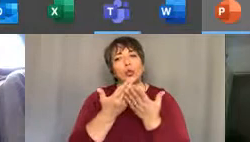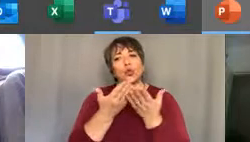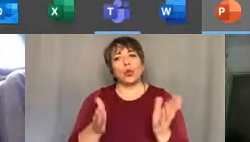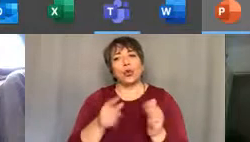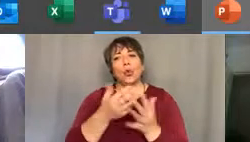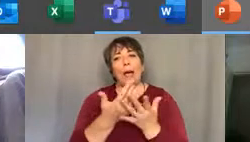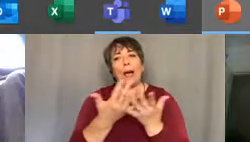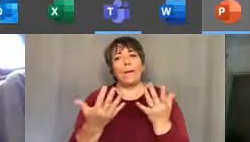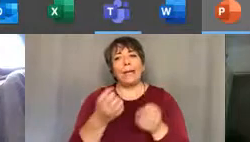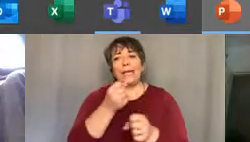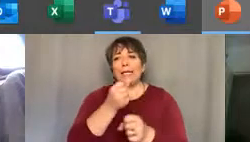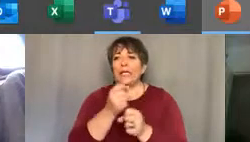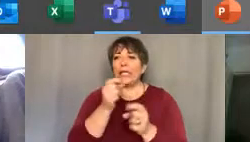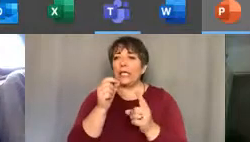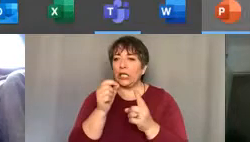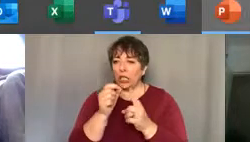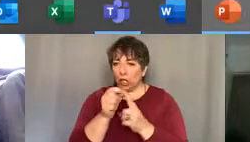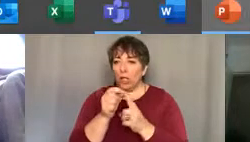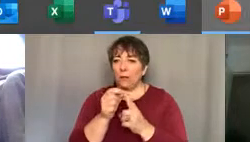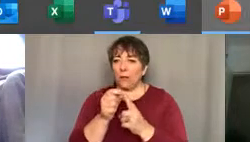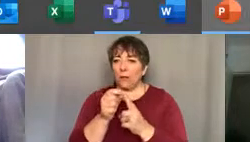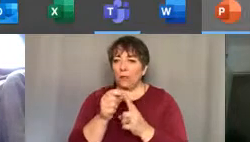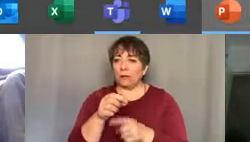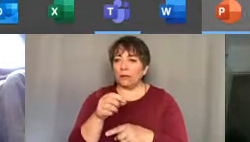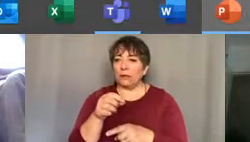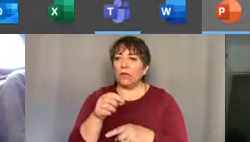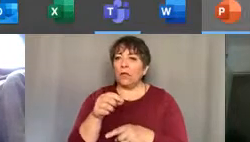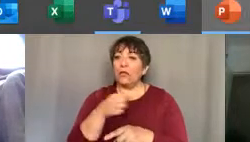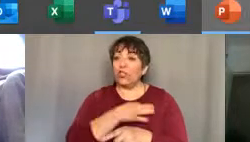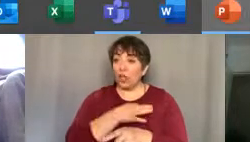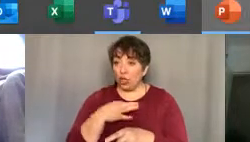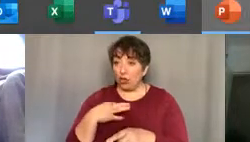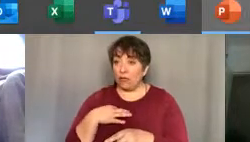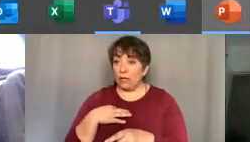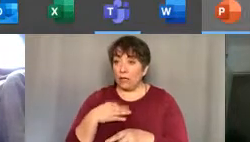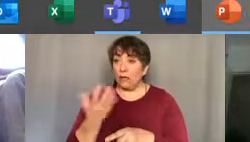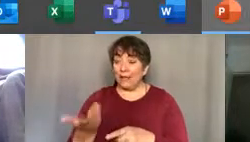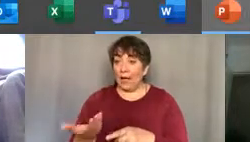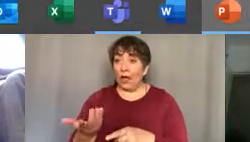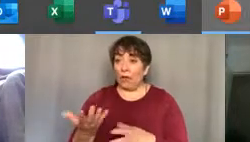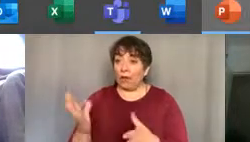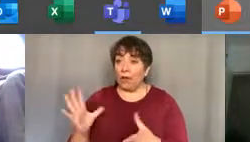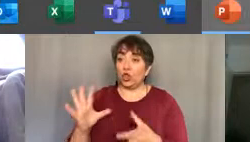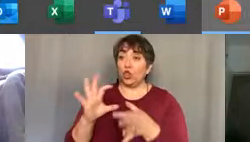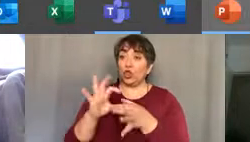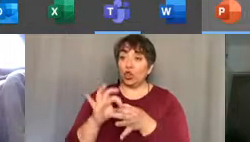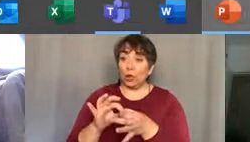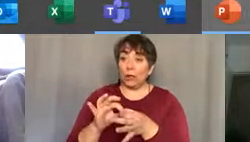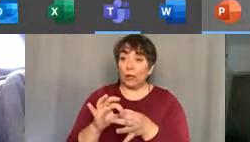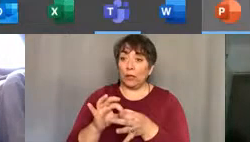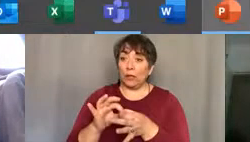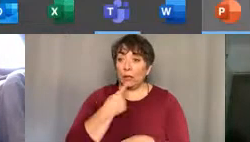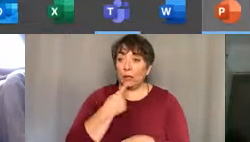Line year on year. So anything inside the yellow box is the number of surgeries that have joined the Medicines Order Line. So as you can see,